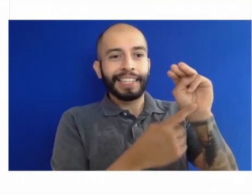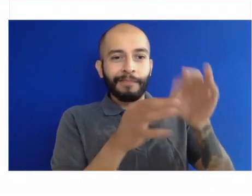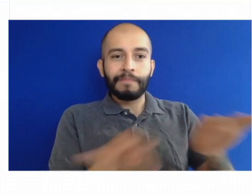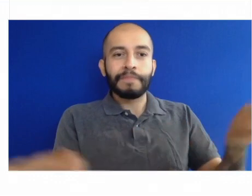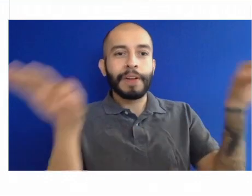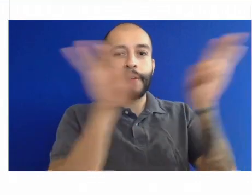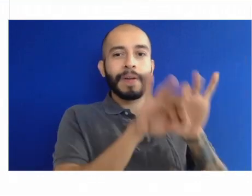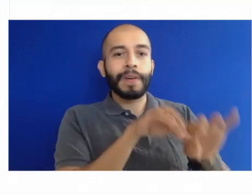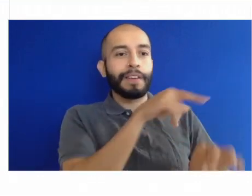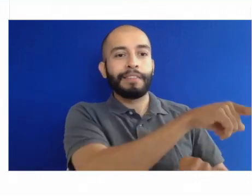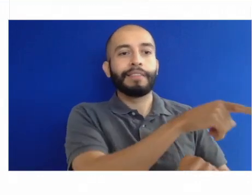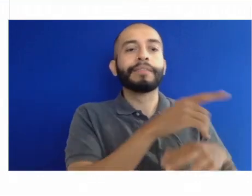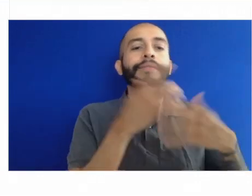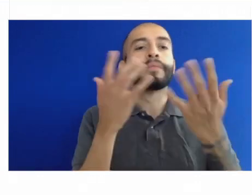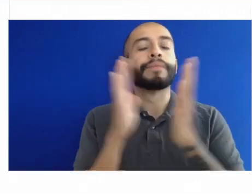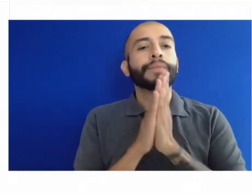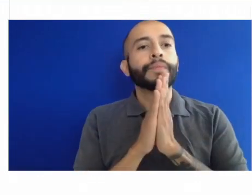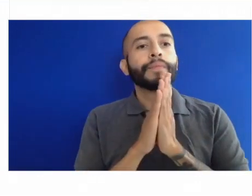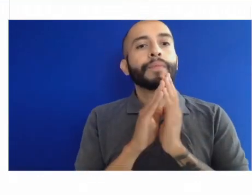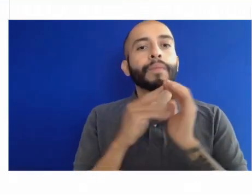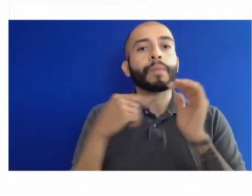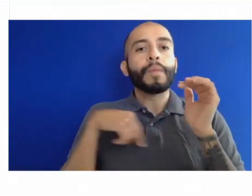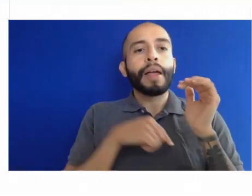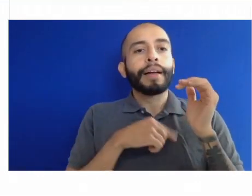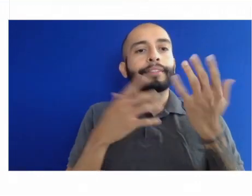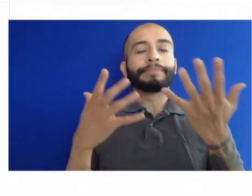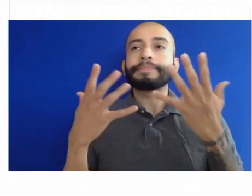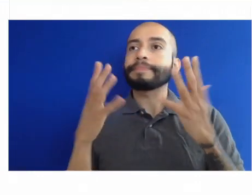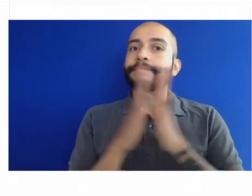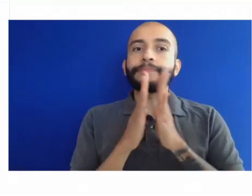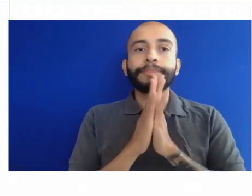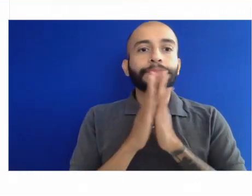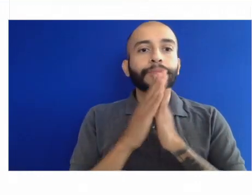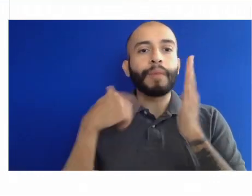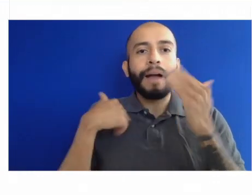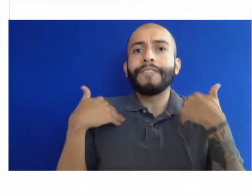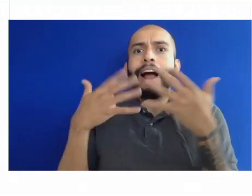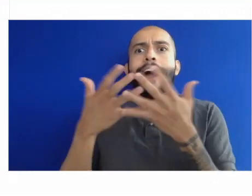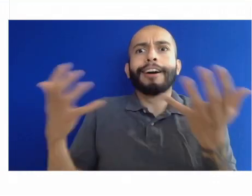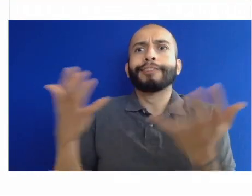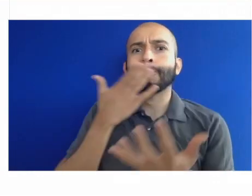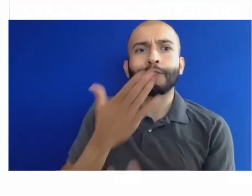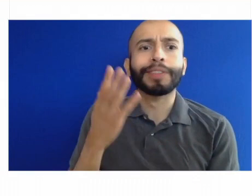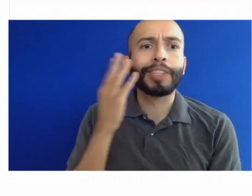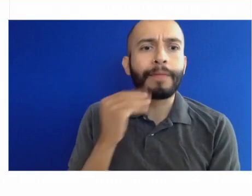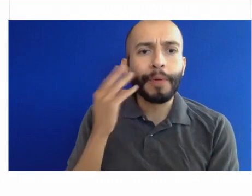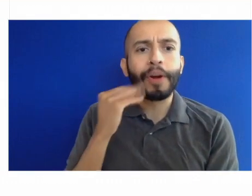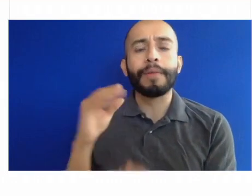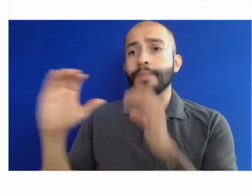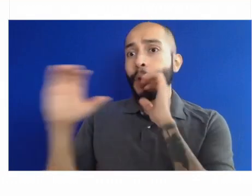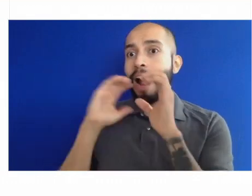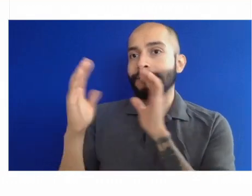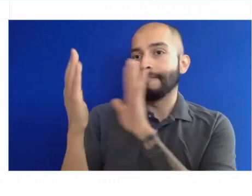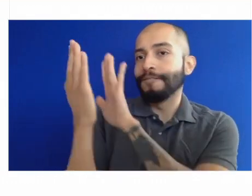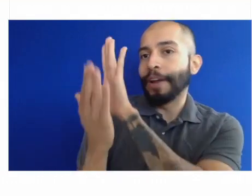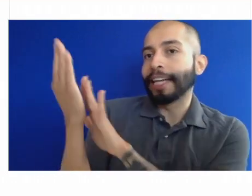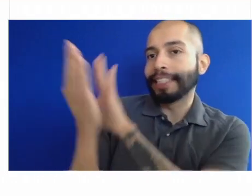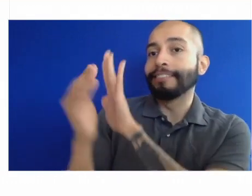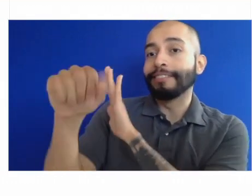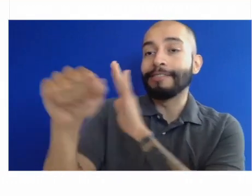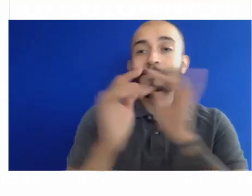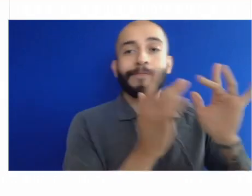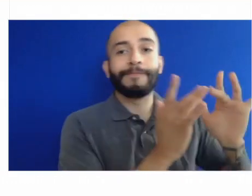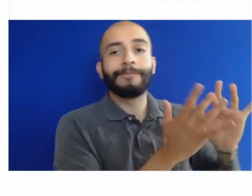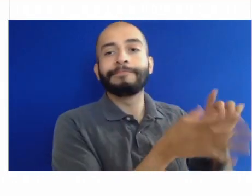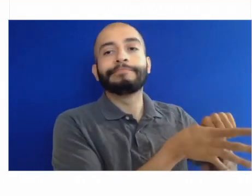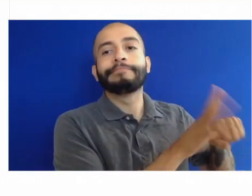we certainly have a lot of good experience with communicating face to face, but what I see